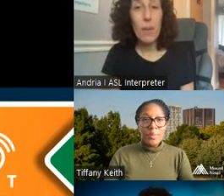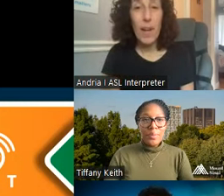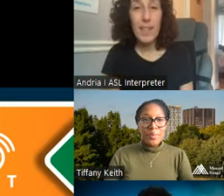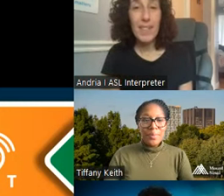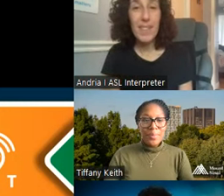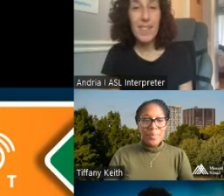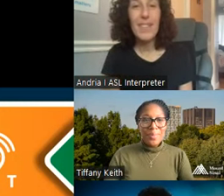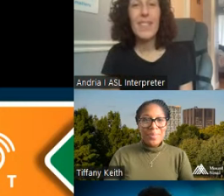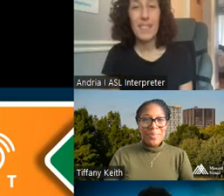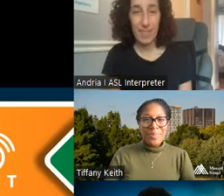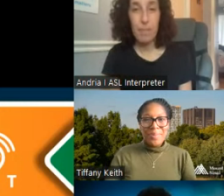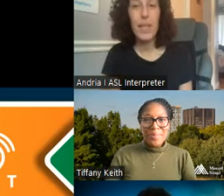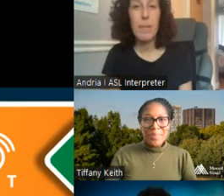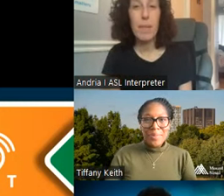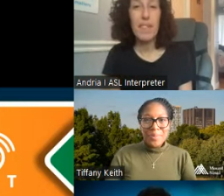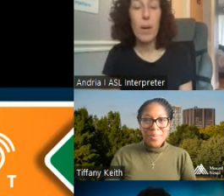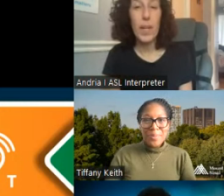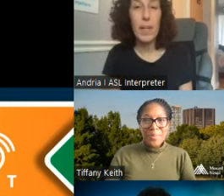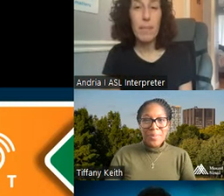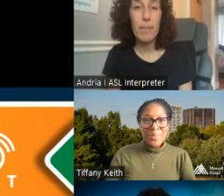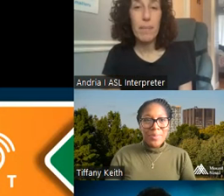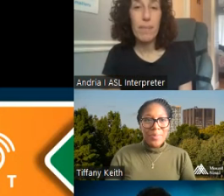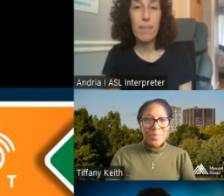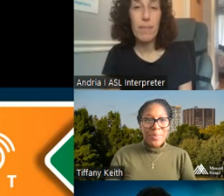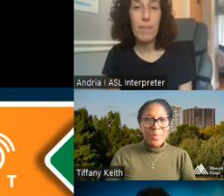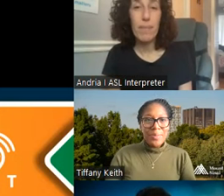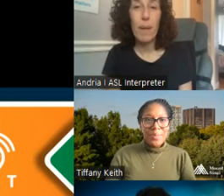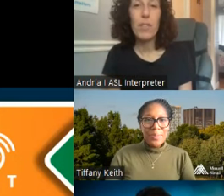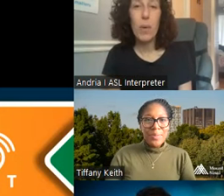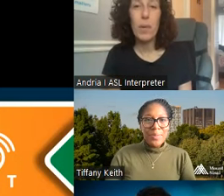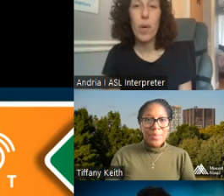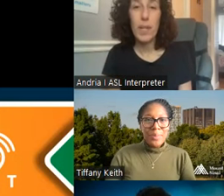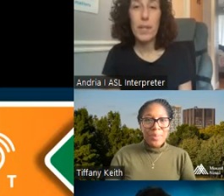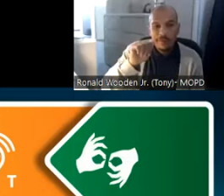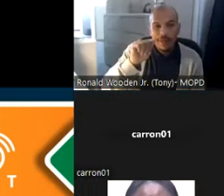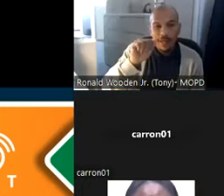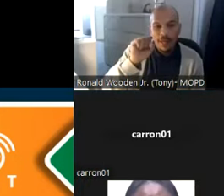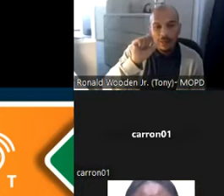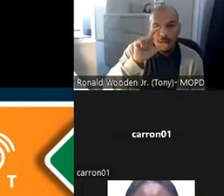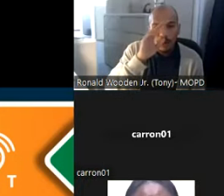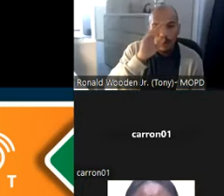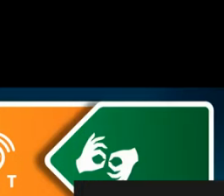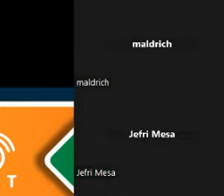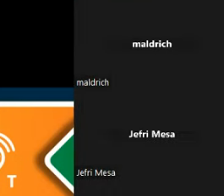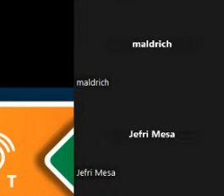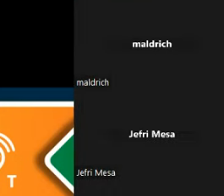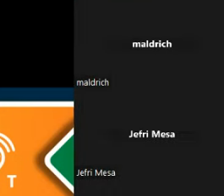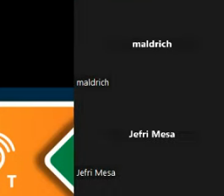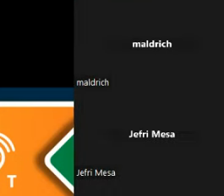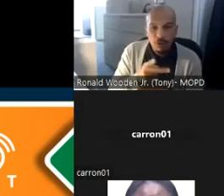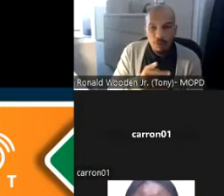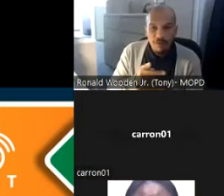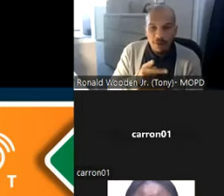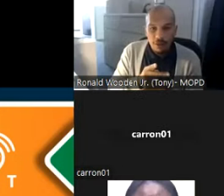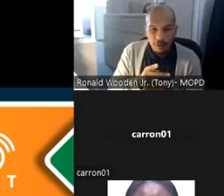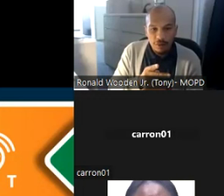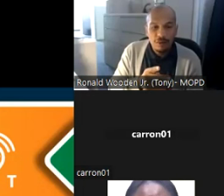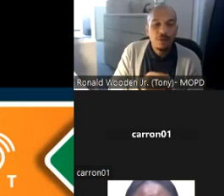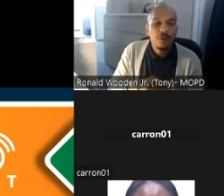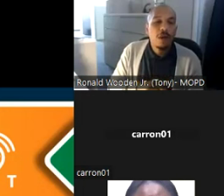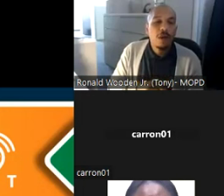Hello, everyone. My name is Tony. I'm Tony Wooden. I'm the ASL